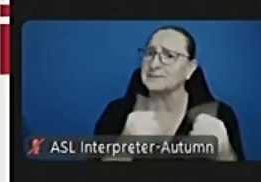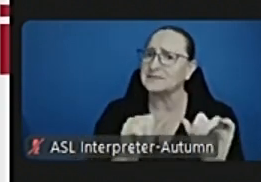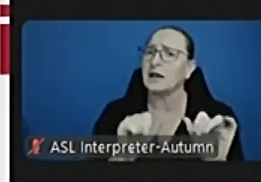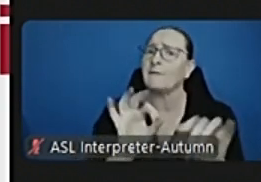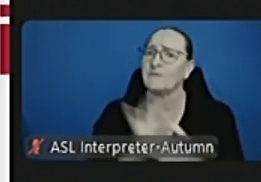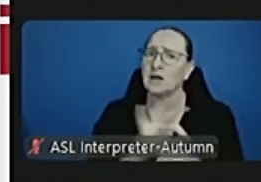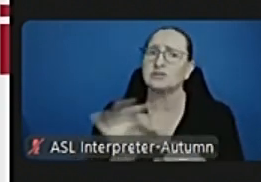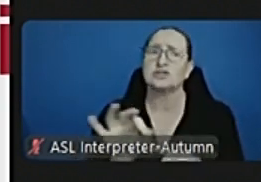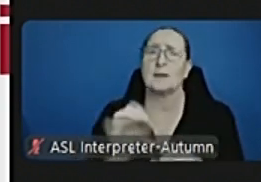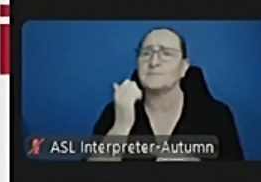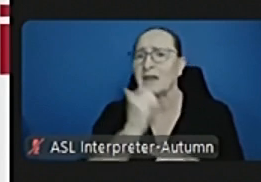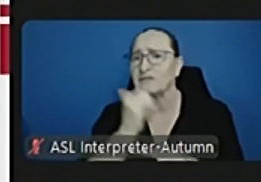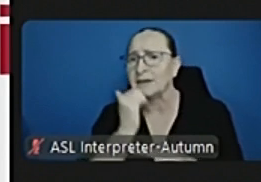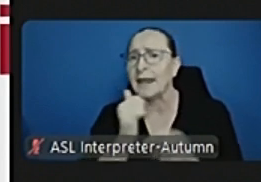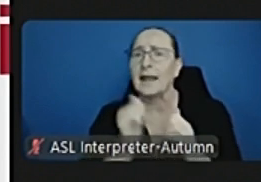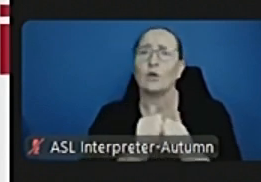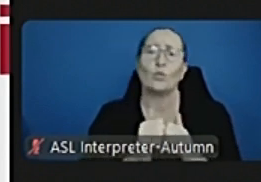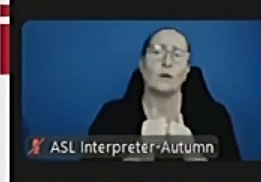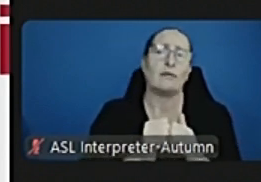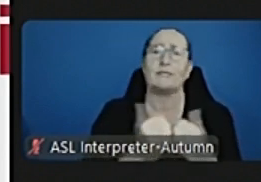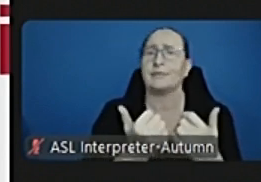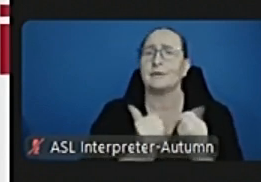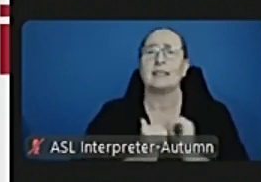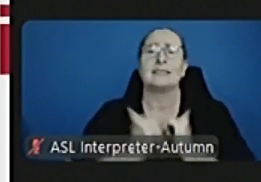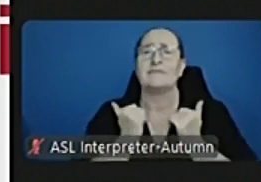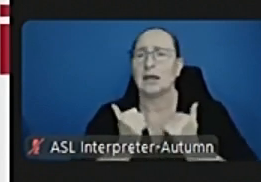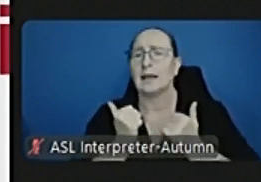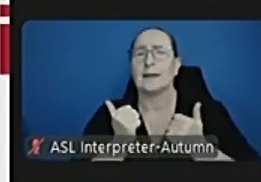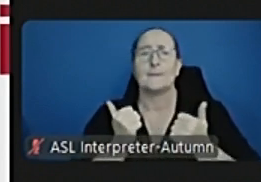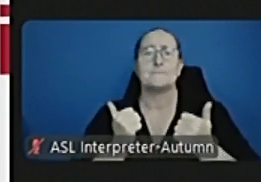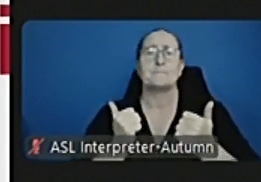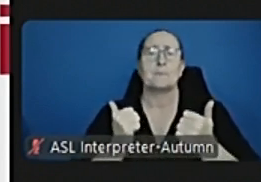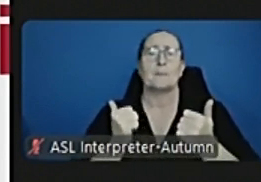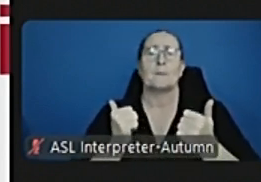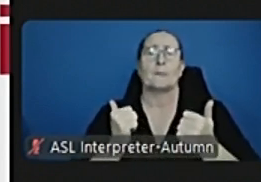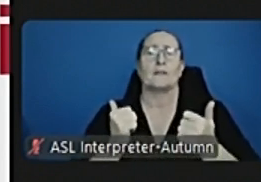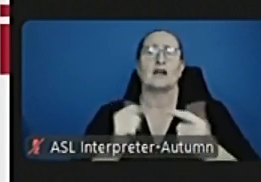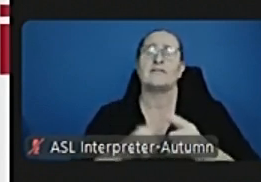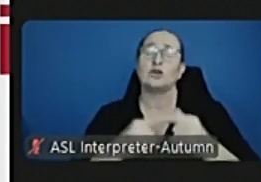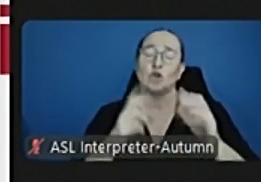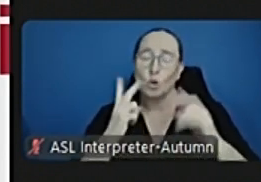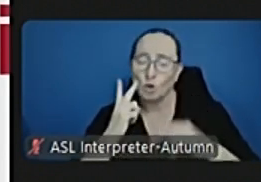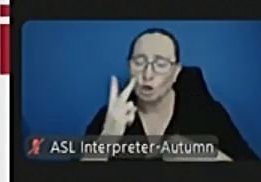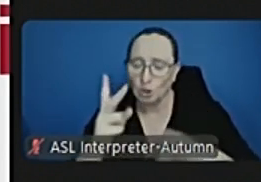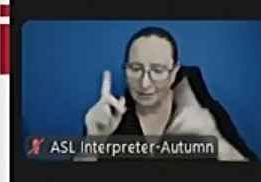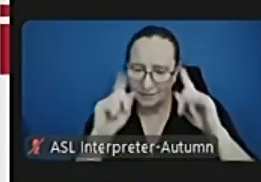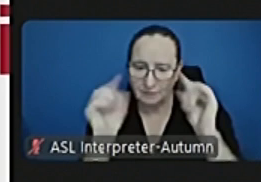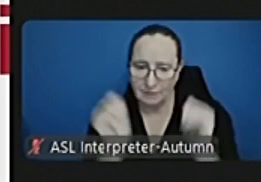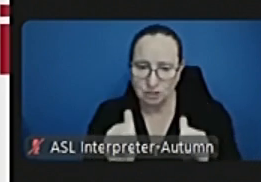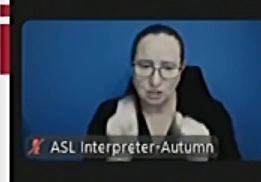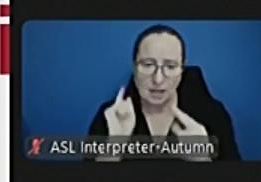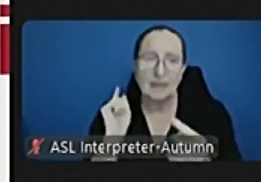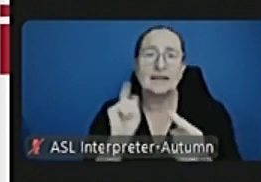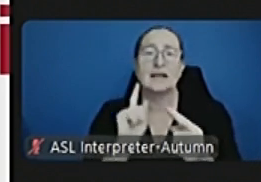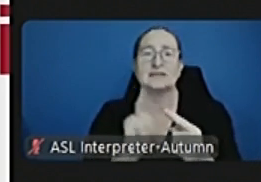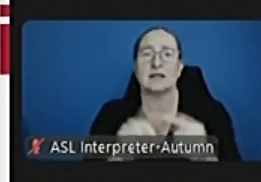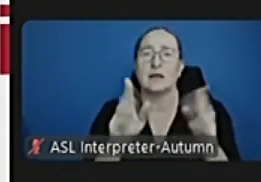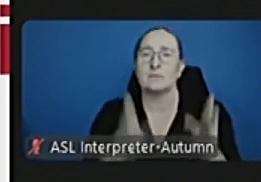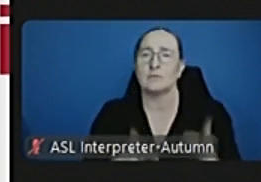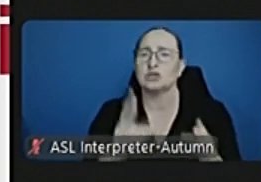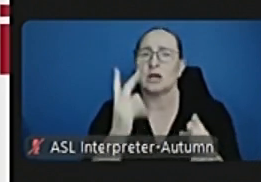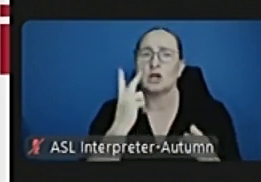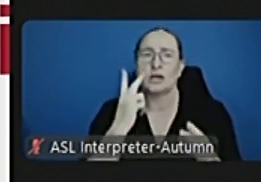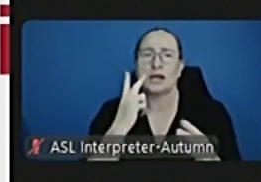day to day with their daily living tasks. And then you don't look at a dementia until the person is having difficulty with